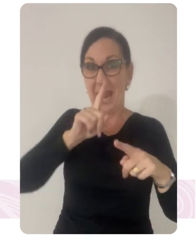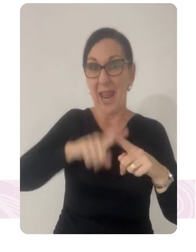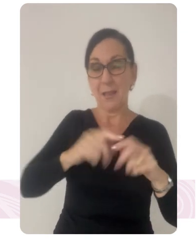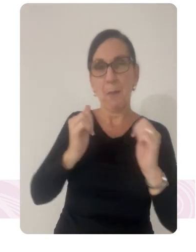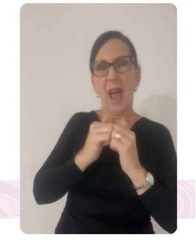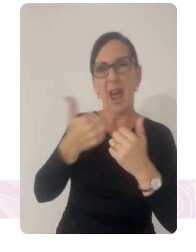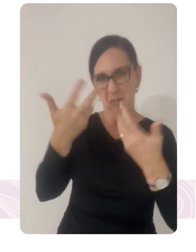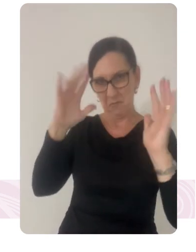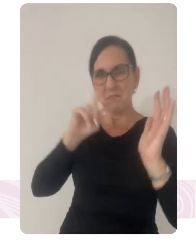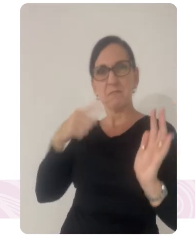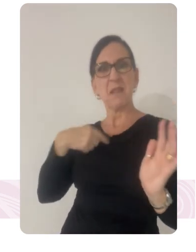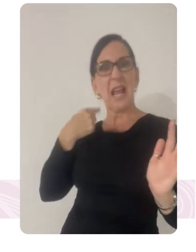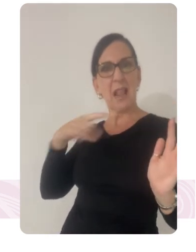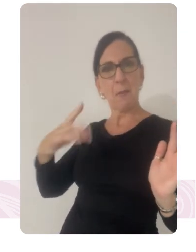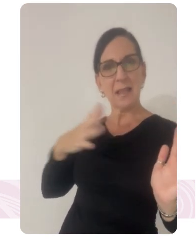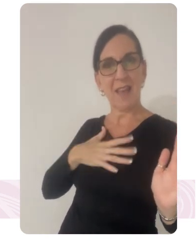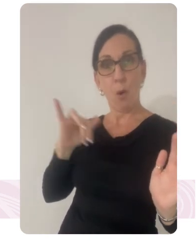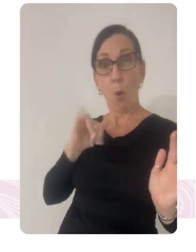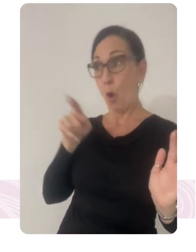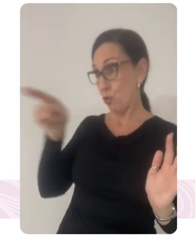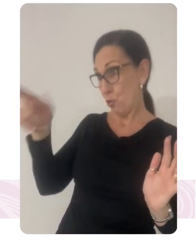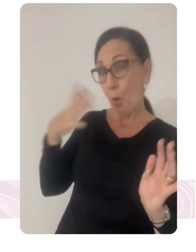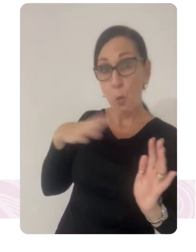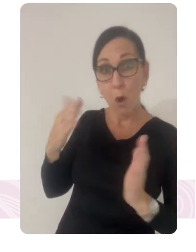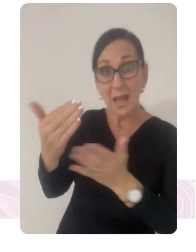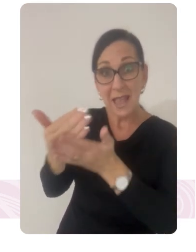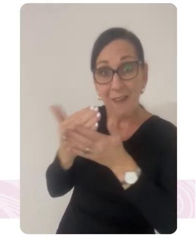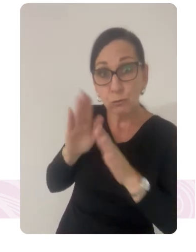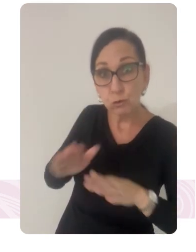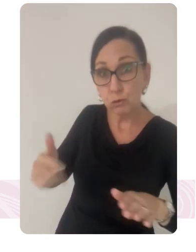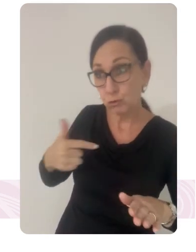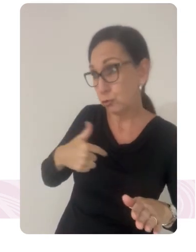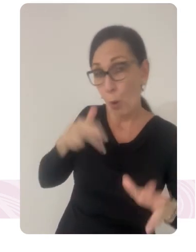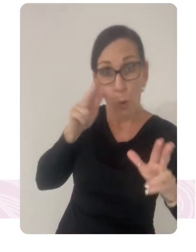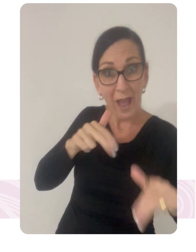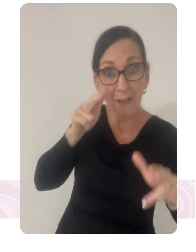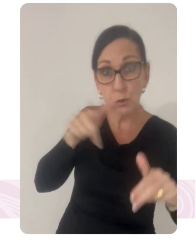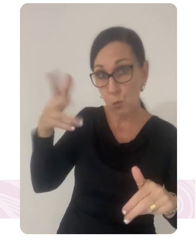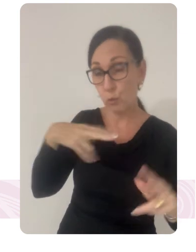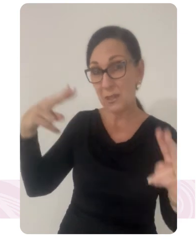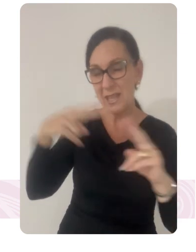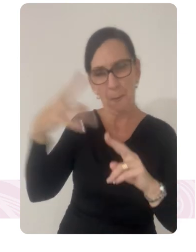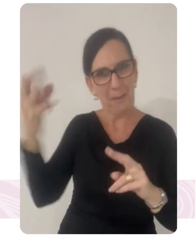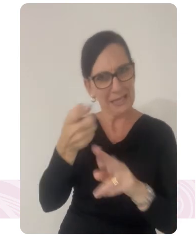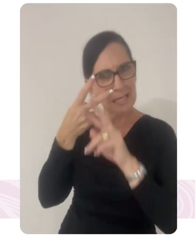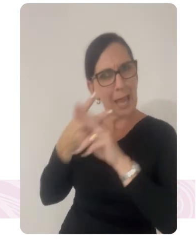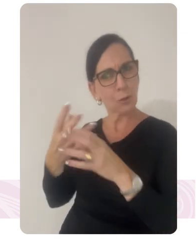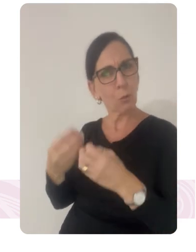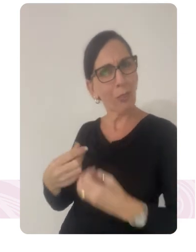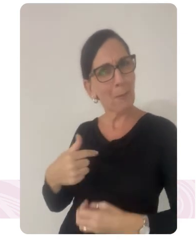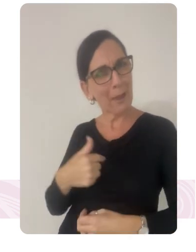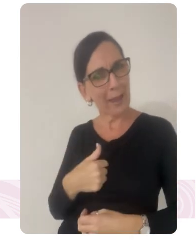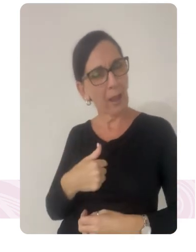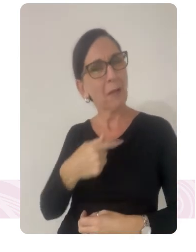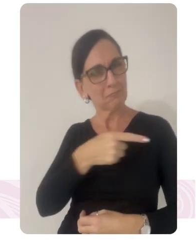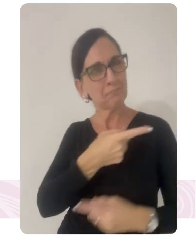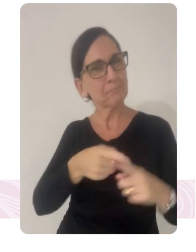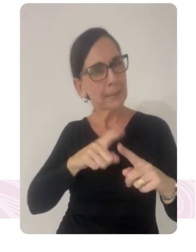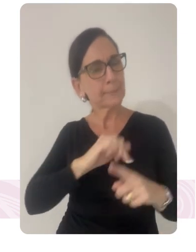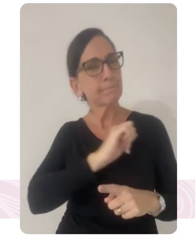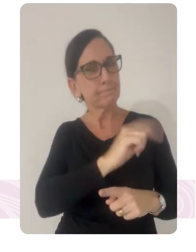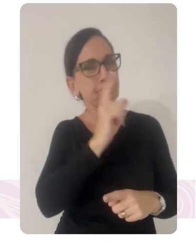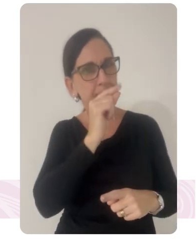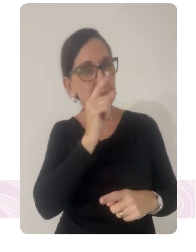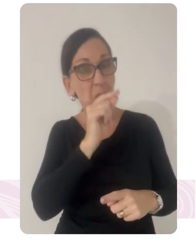kill himself and/or use sex as a condition for keeping the children safe or allowing her to see them. The children